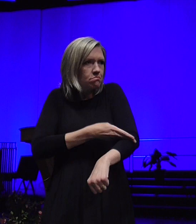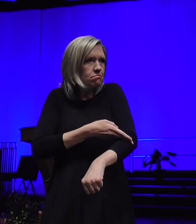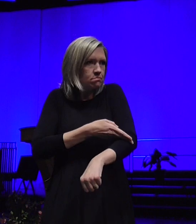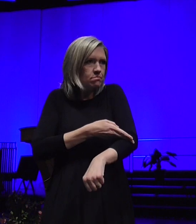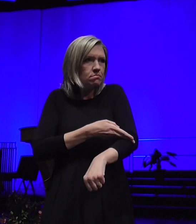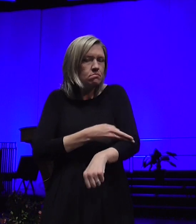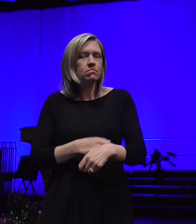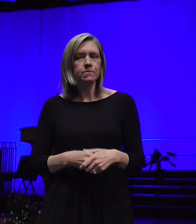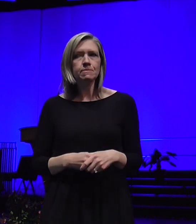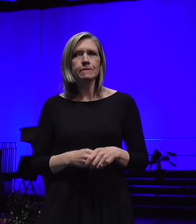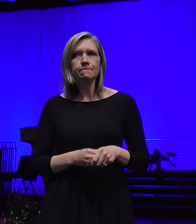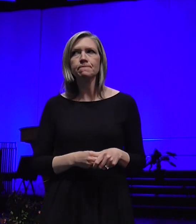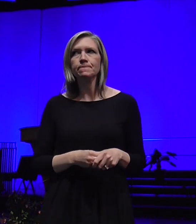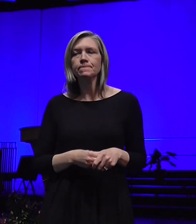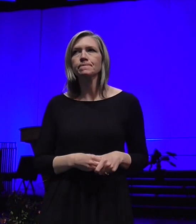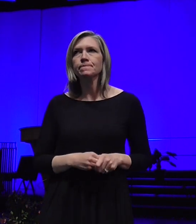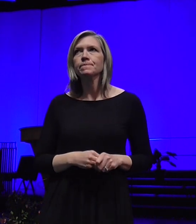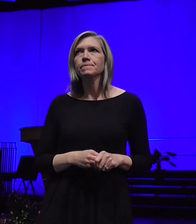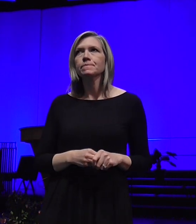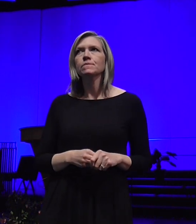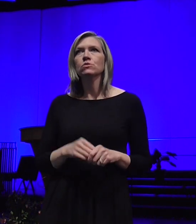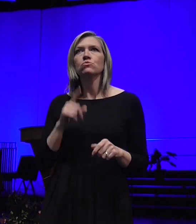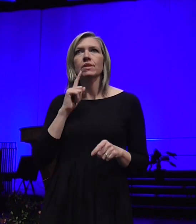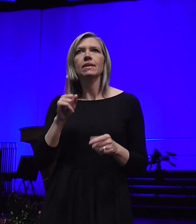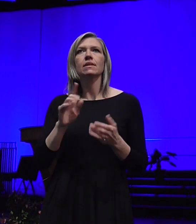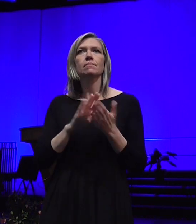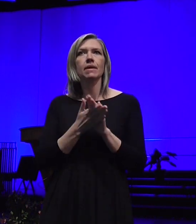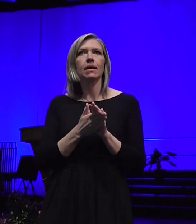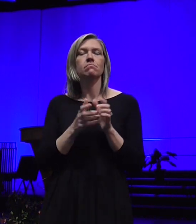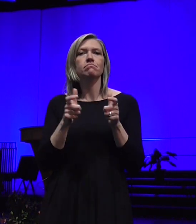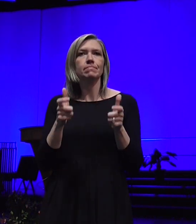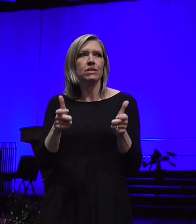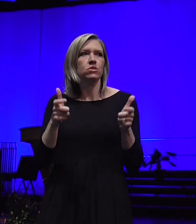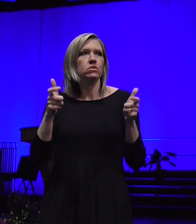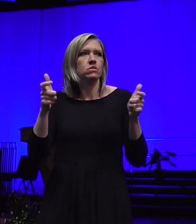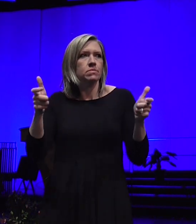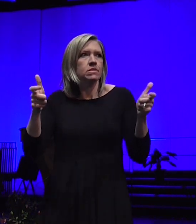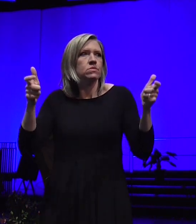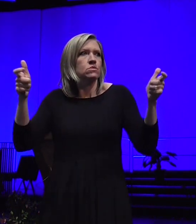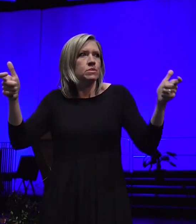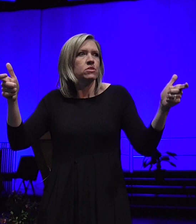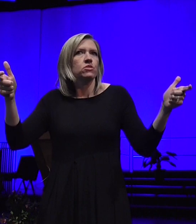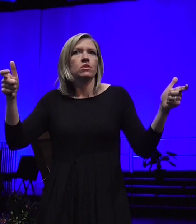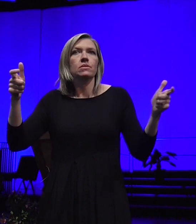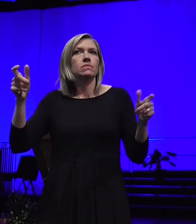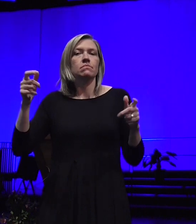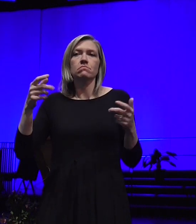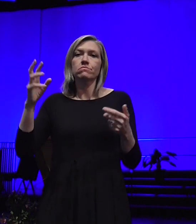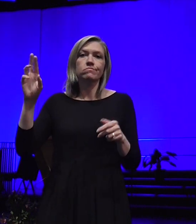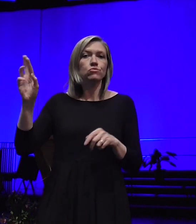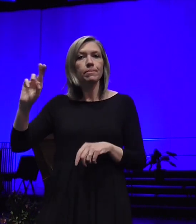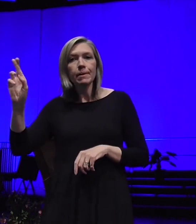And it really got to be bigger than anybody had imagined. You know, you got Republicans and Democrats